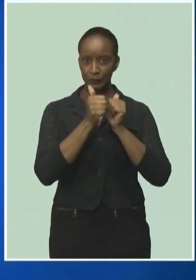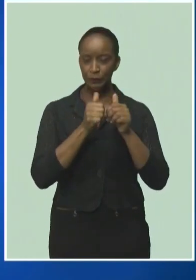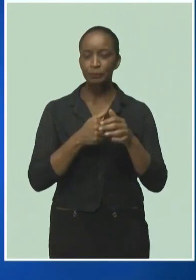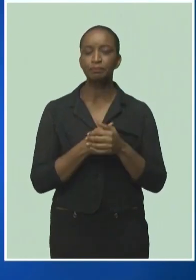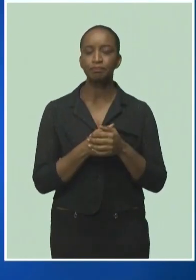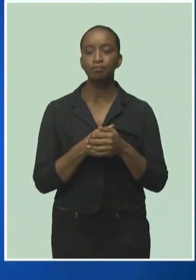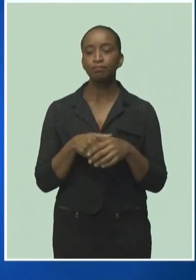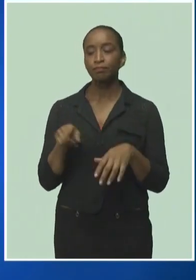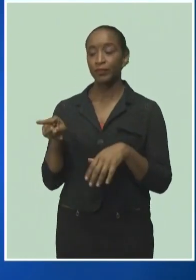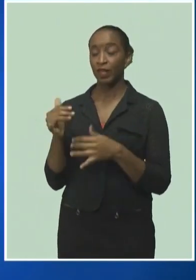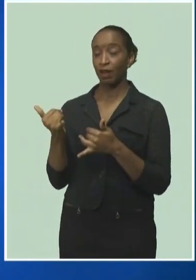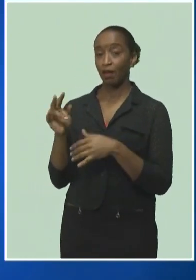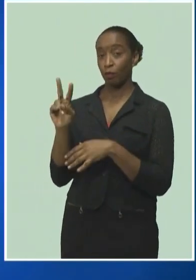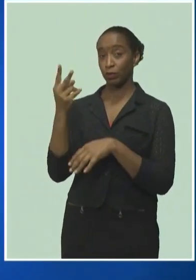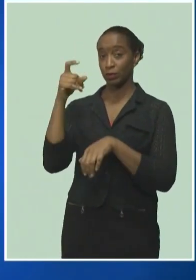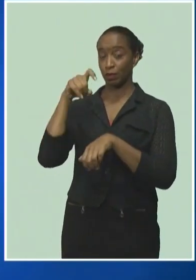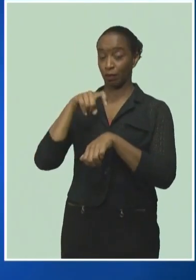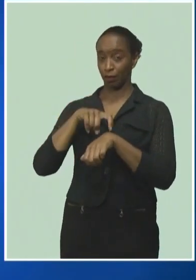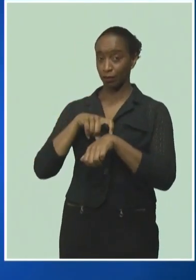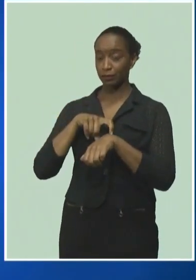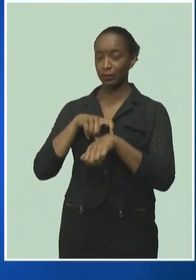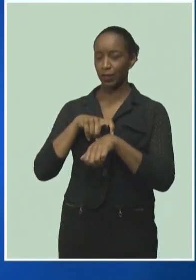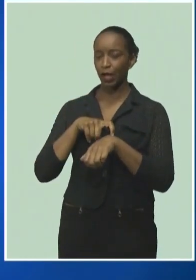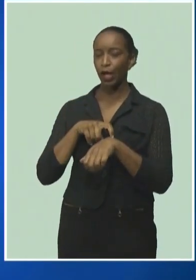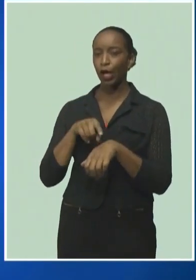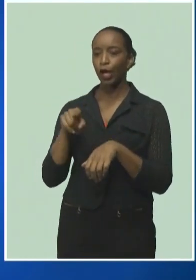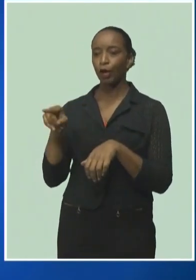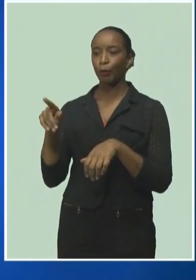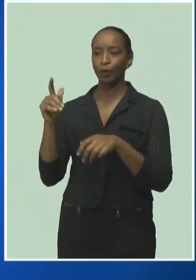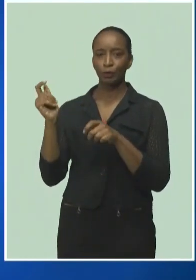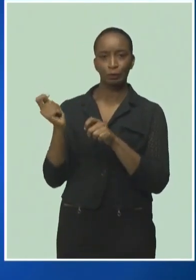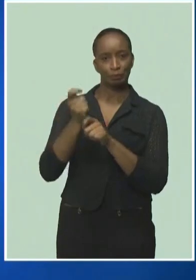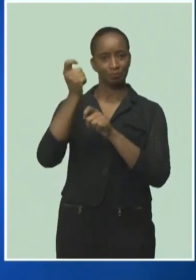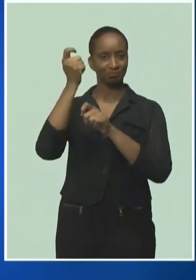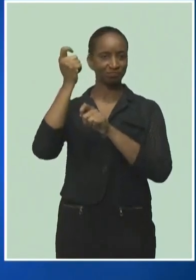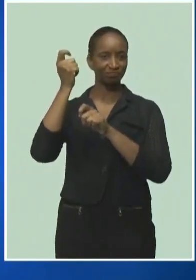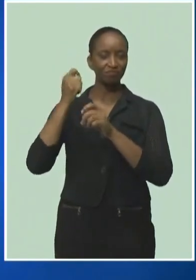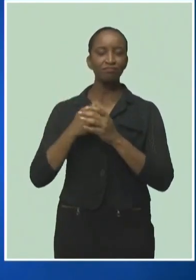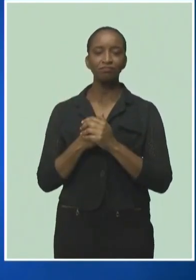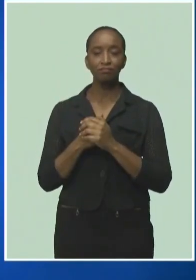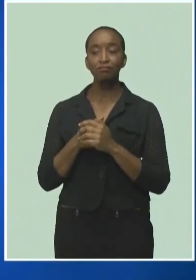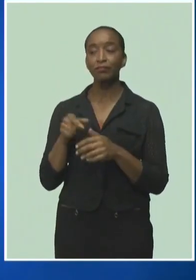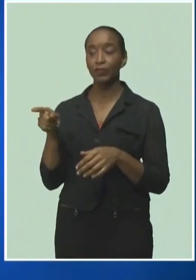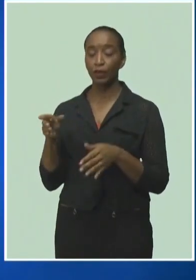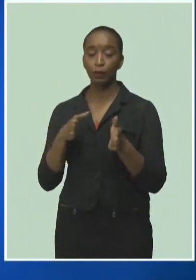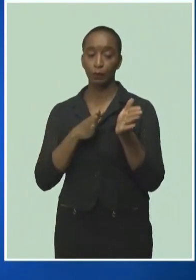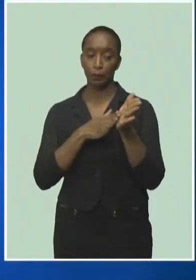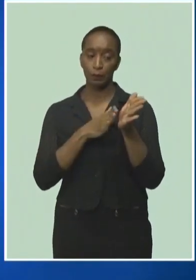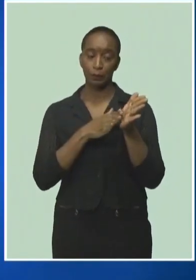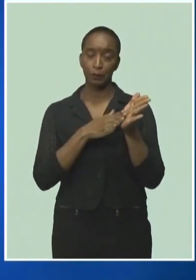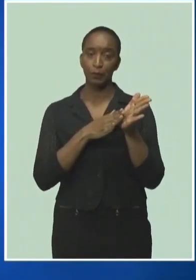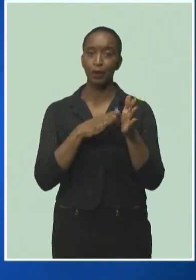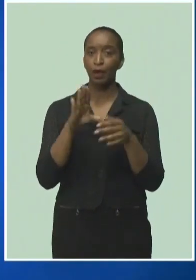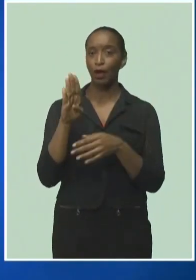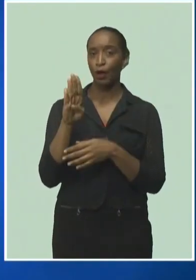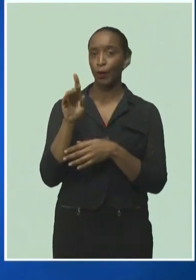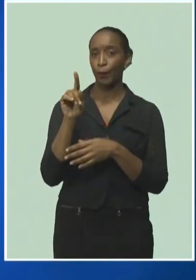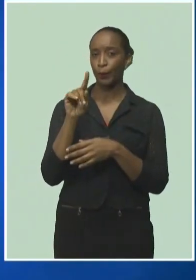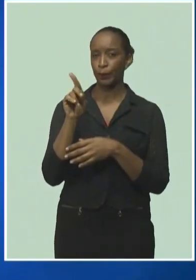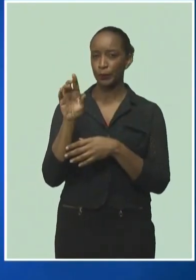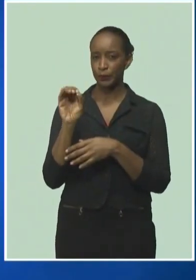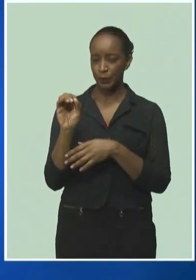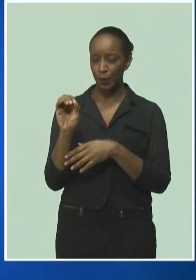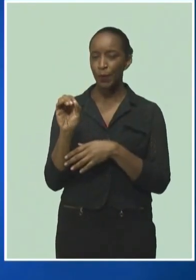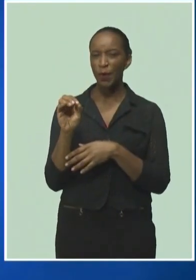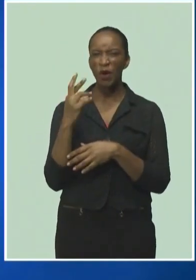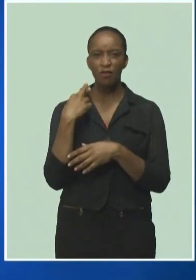had high praise for Buzzo Osteria Italiana and organizers Mount Gay Distilleries. After winning last